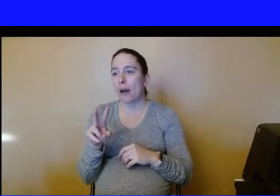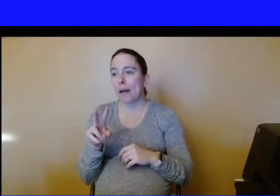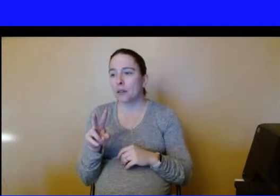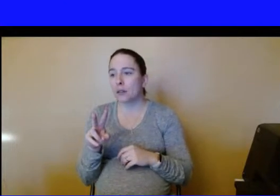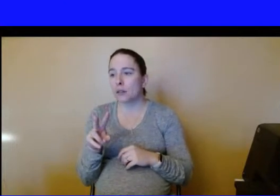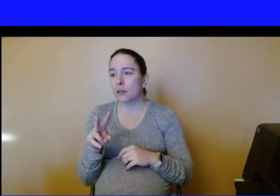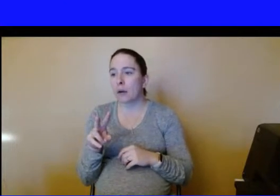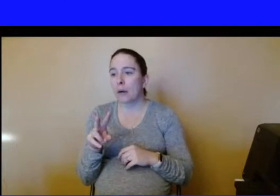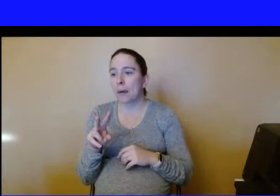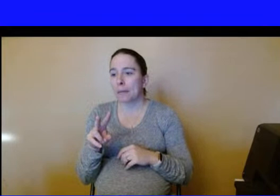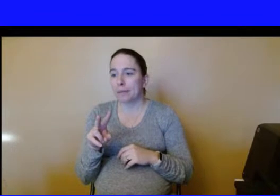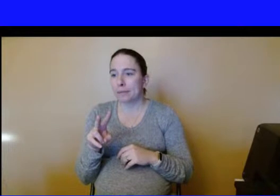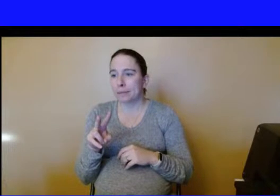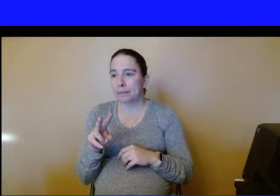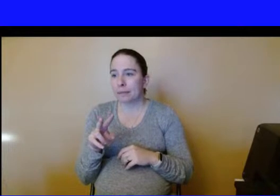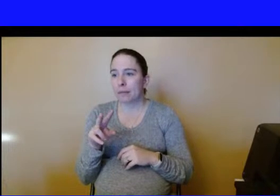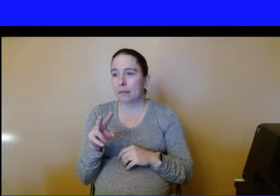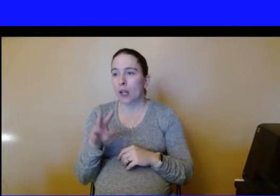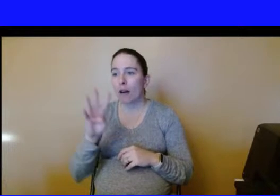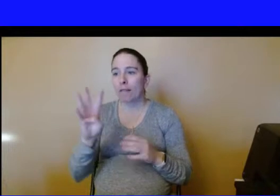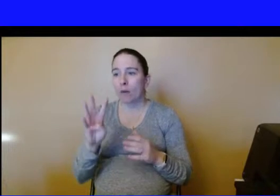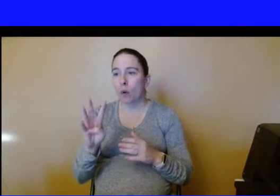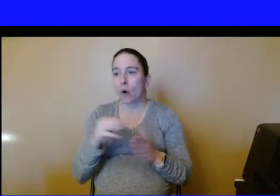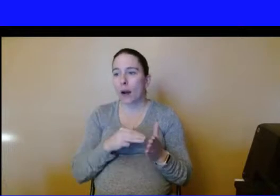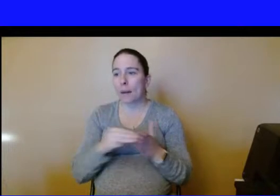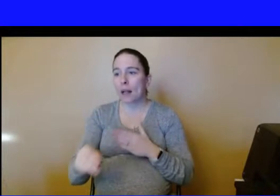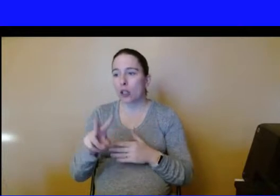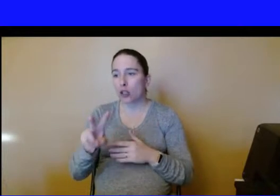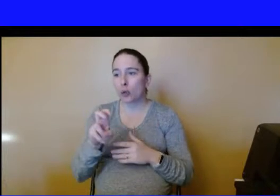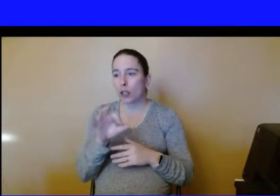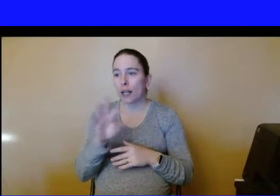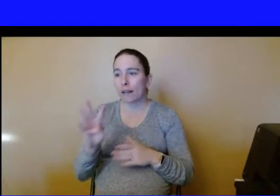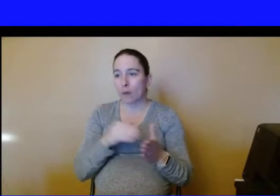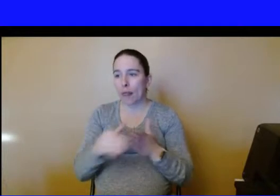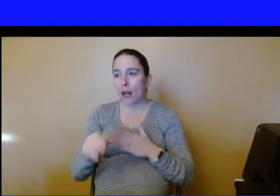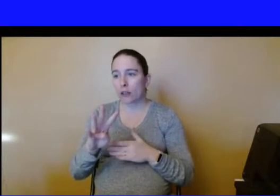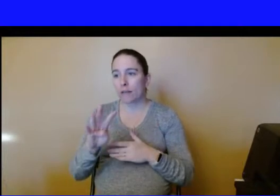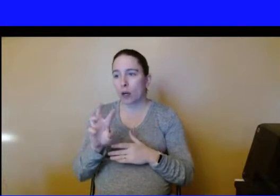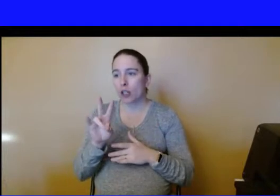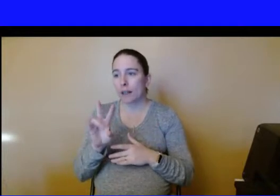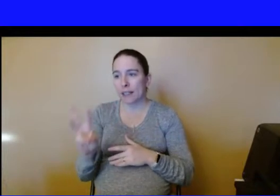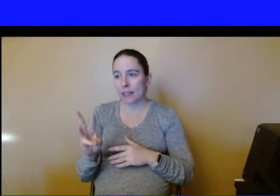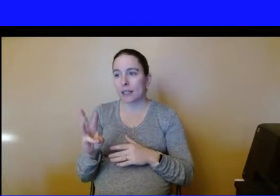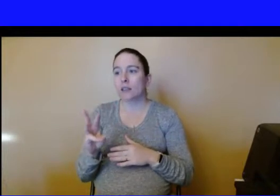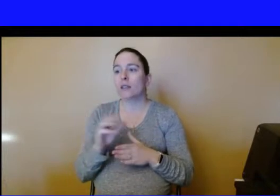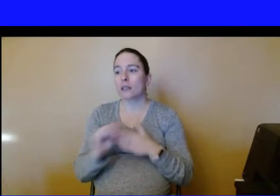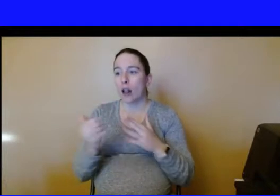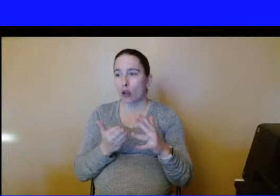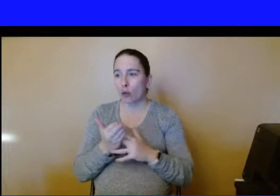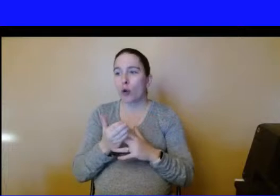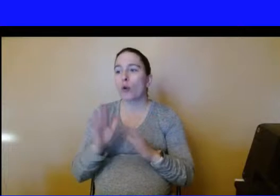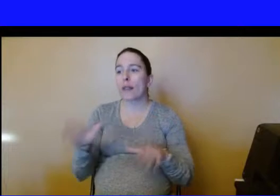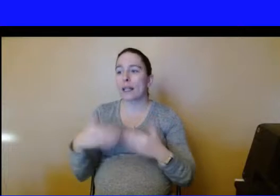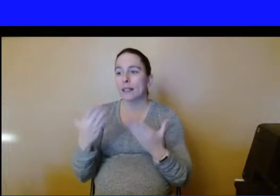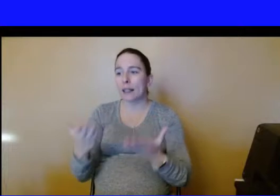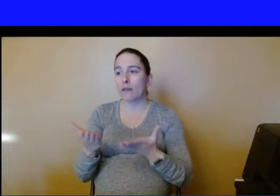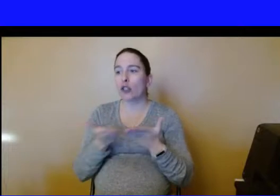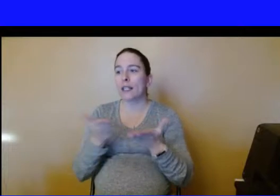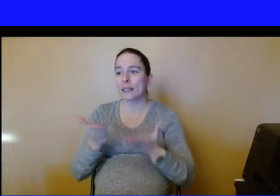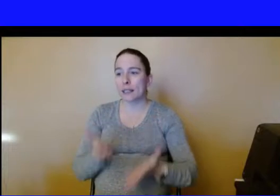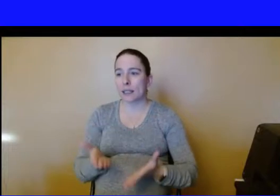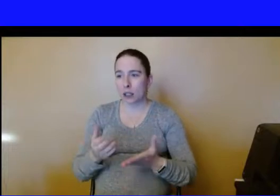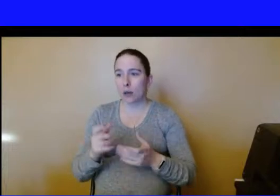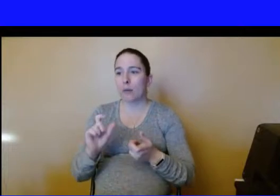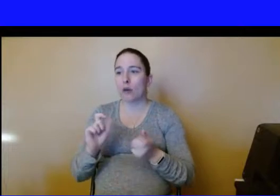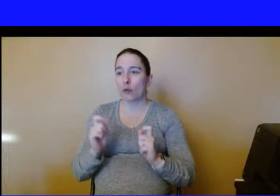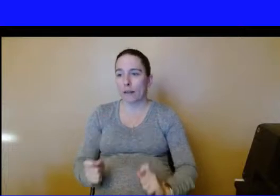Behavioral Health recognized the needs to not only extend the service, but also to expand the service to a larger group of eligible patients from